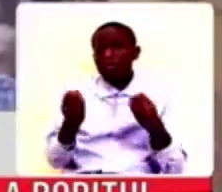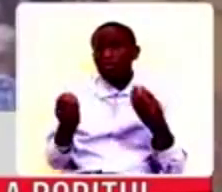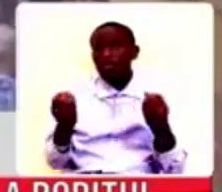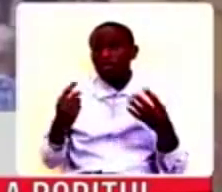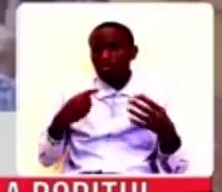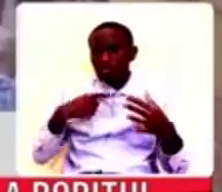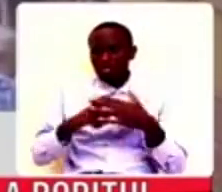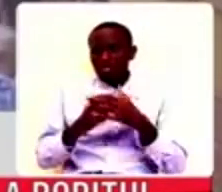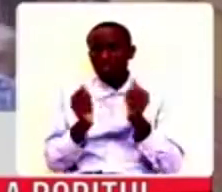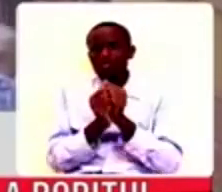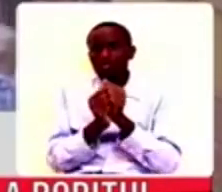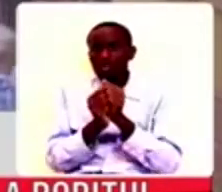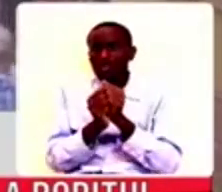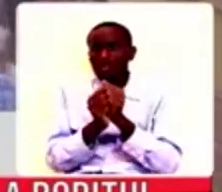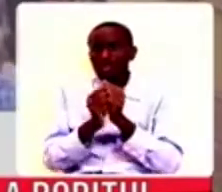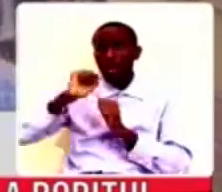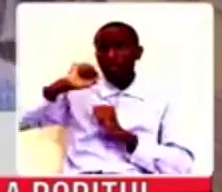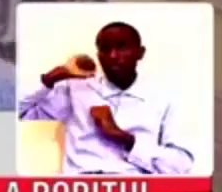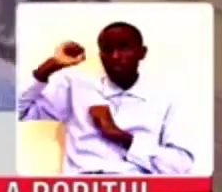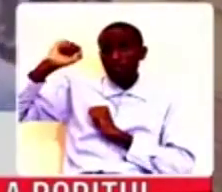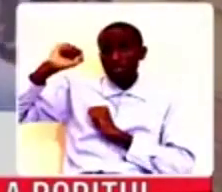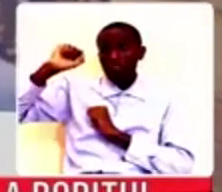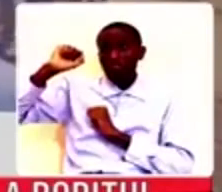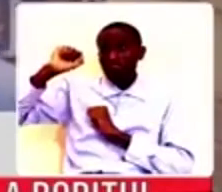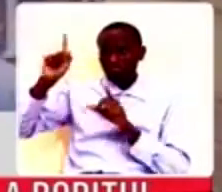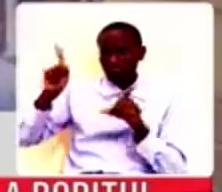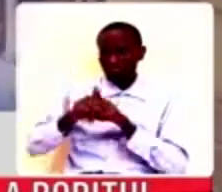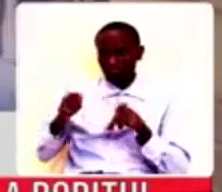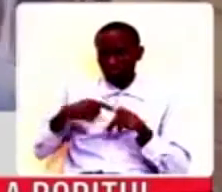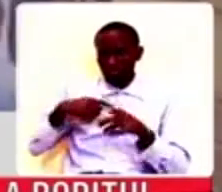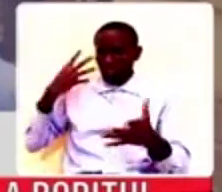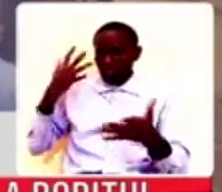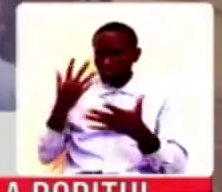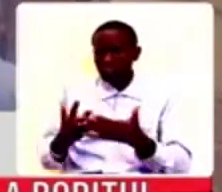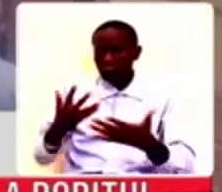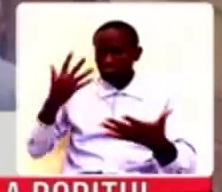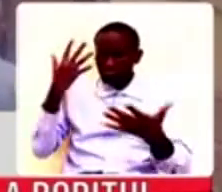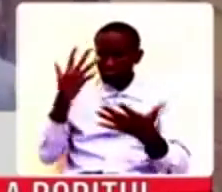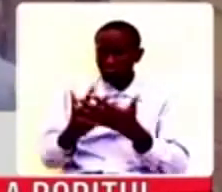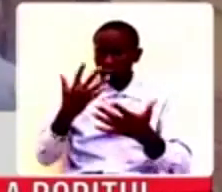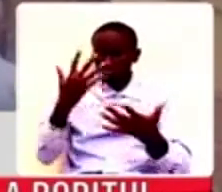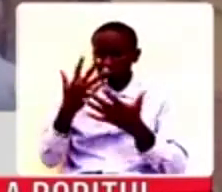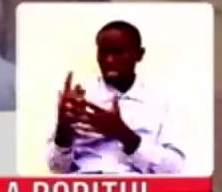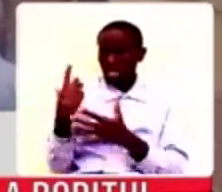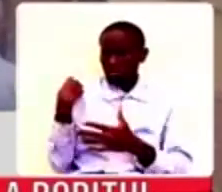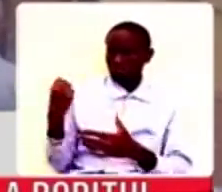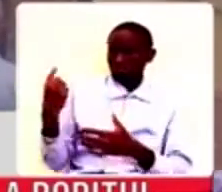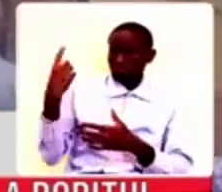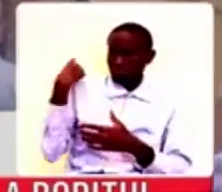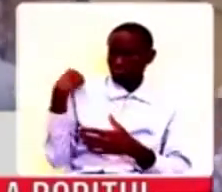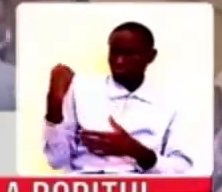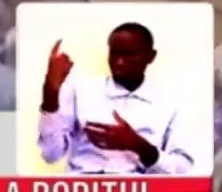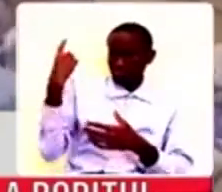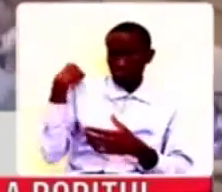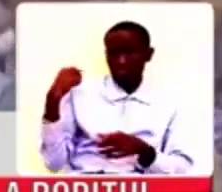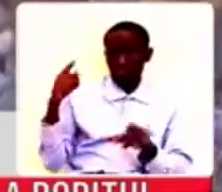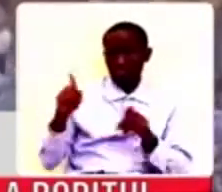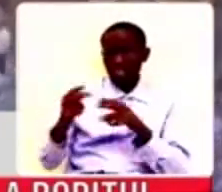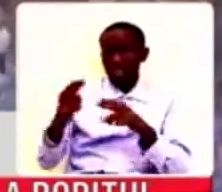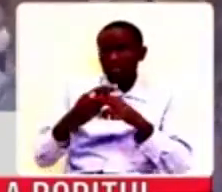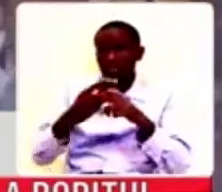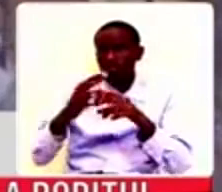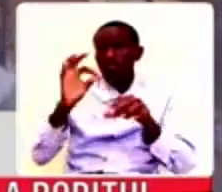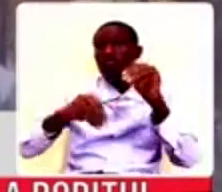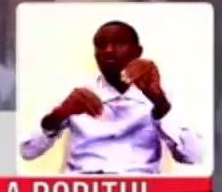abirie kuigirimitania na utati akoretu ageikio gono ohio mahinda kwa mahinda riria twakuhiriria